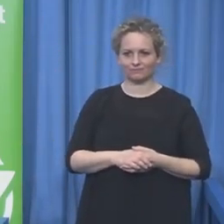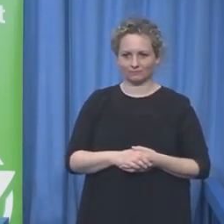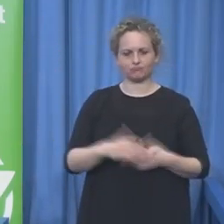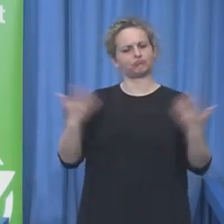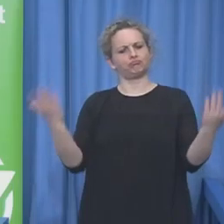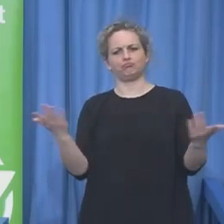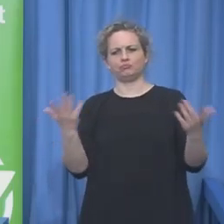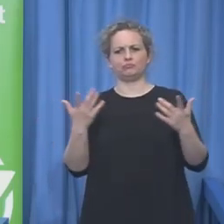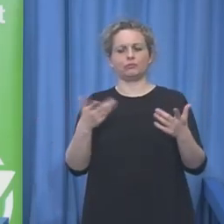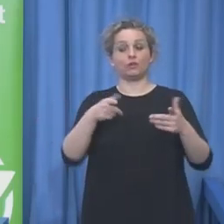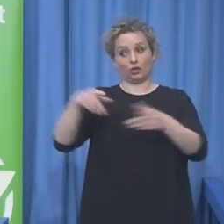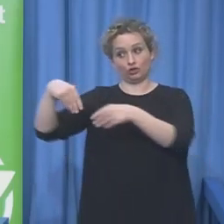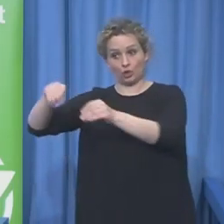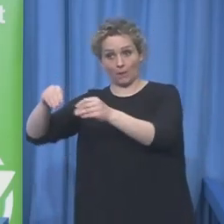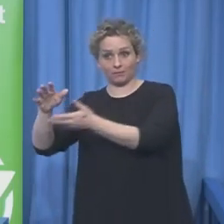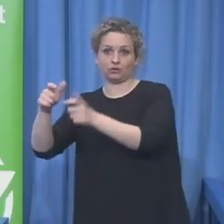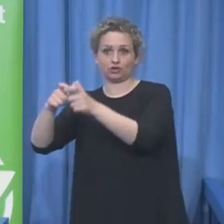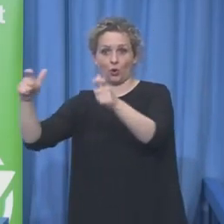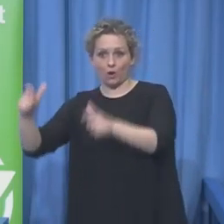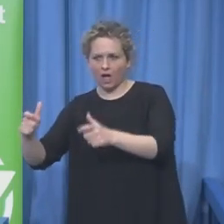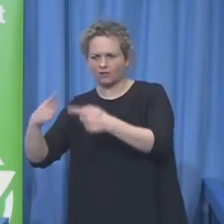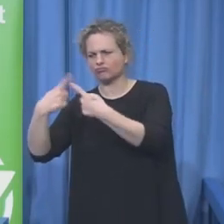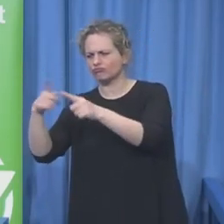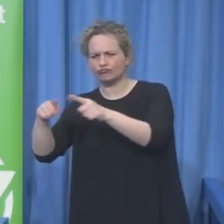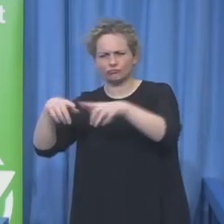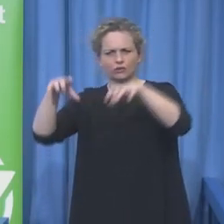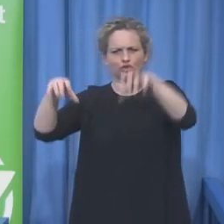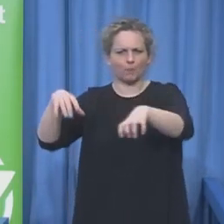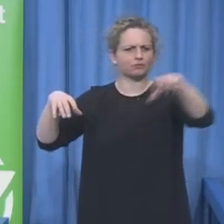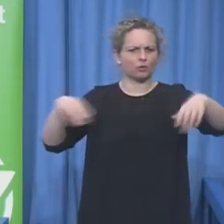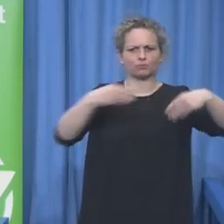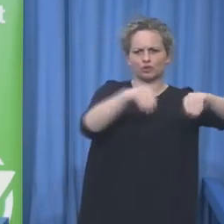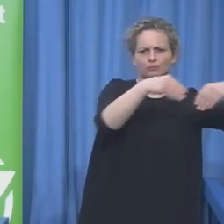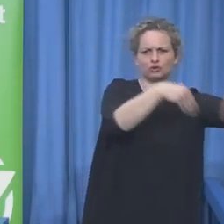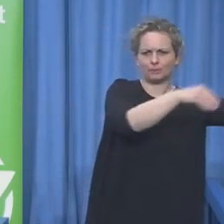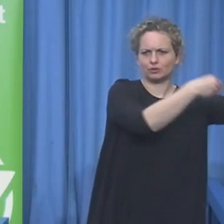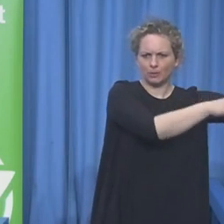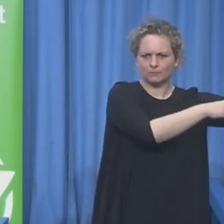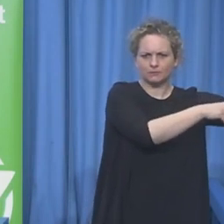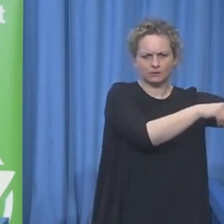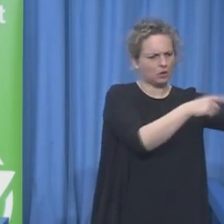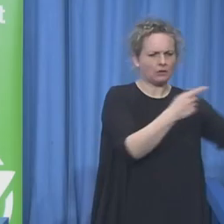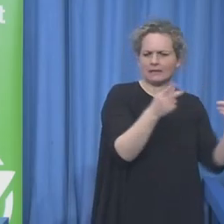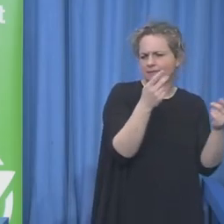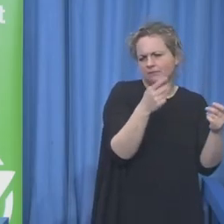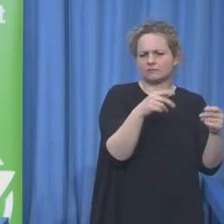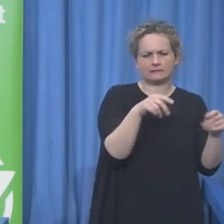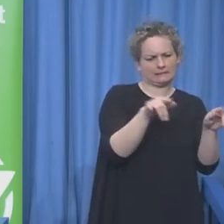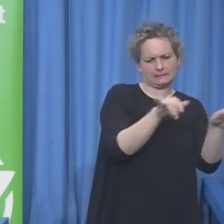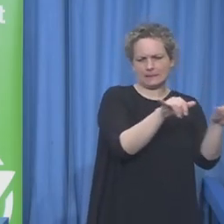Everything, all the settings are high-end settings in order to build the self-identity of our service users.